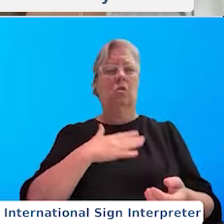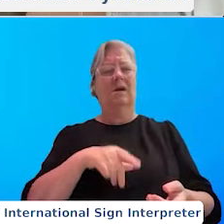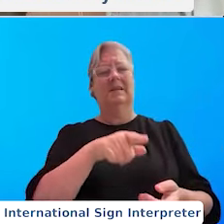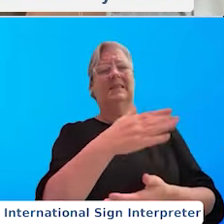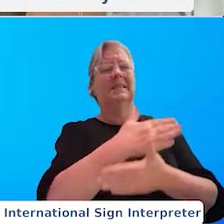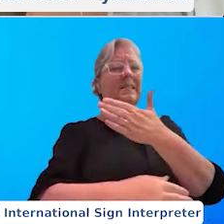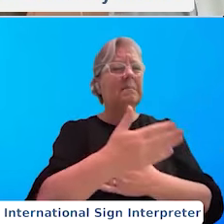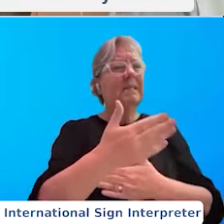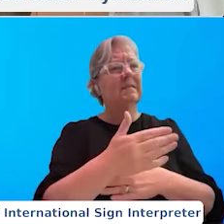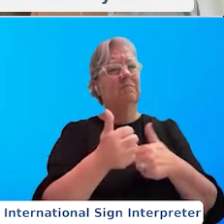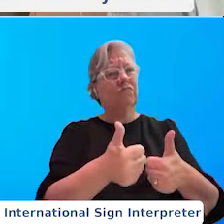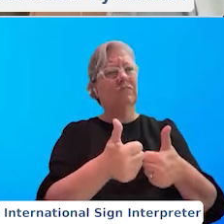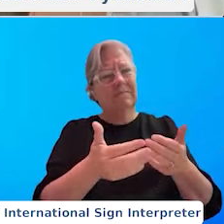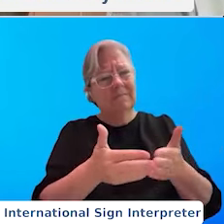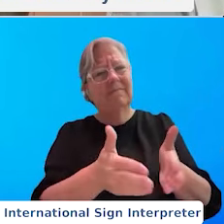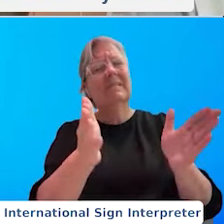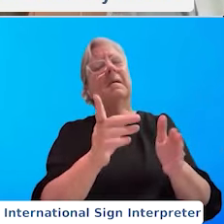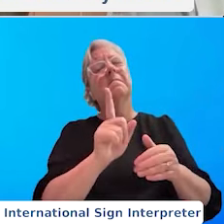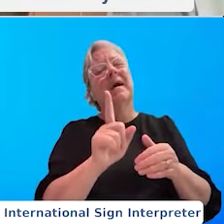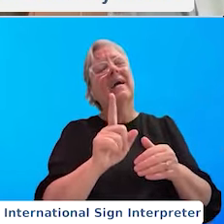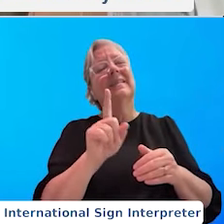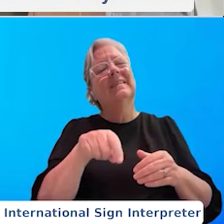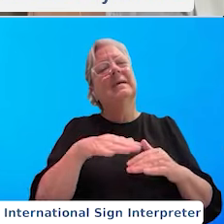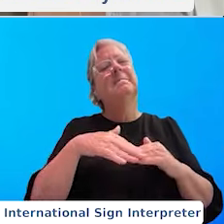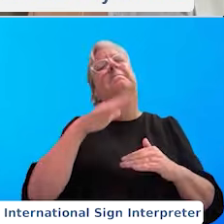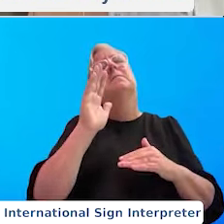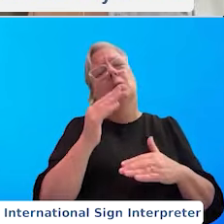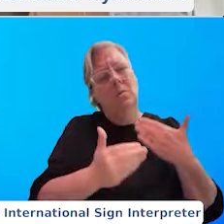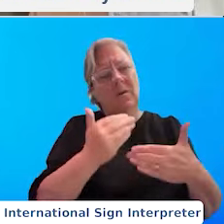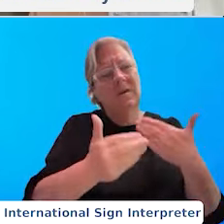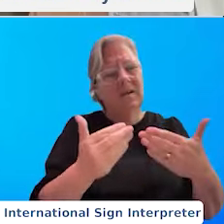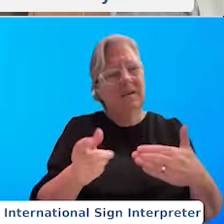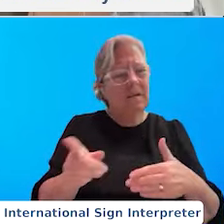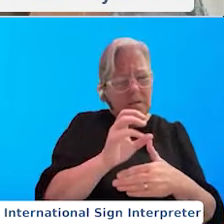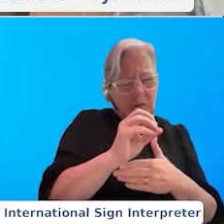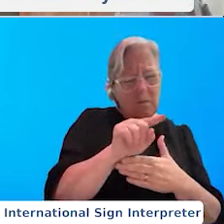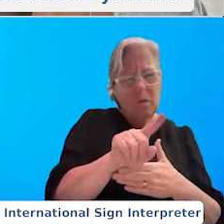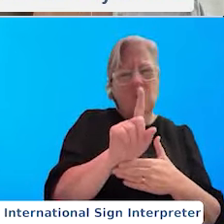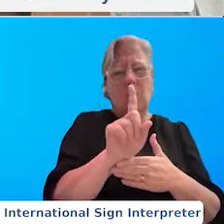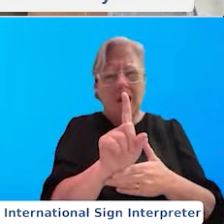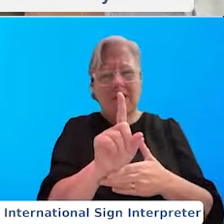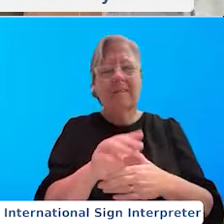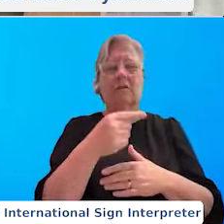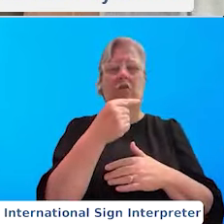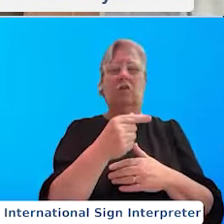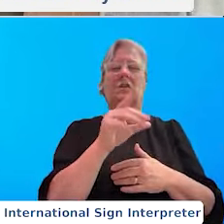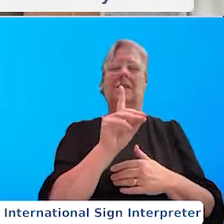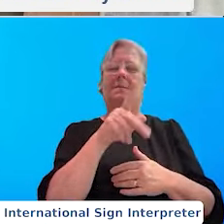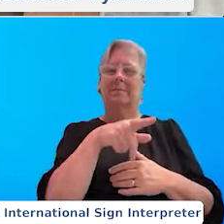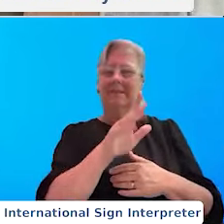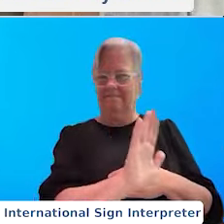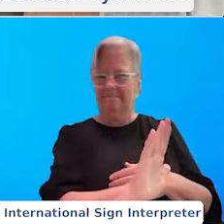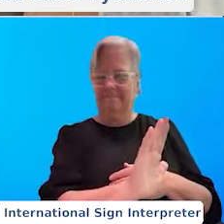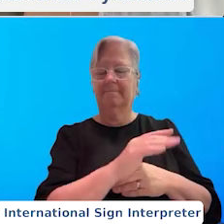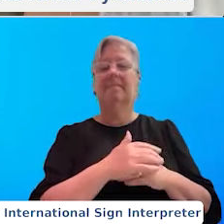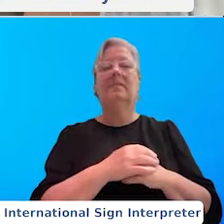of expenditures. We see some of those countries that have say, made significant investments in recent